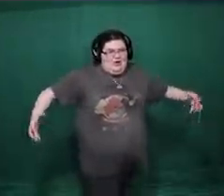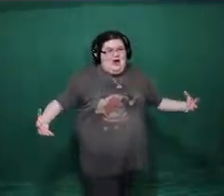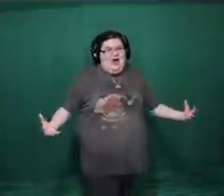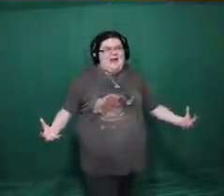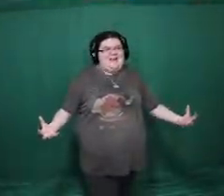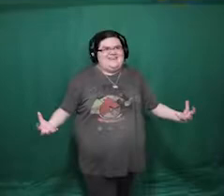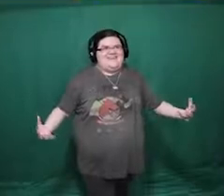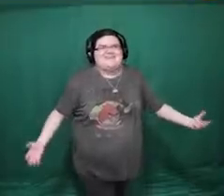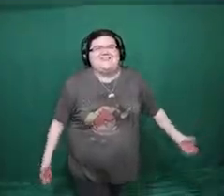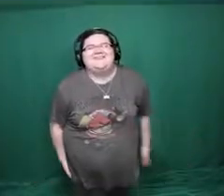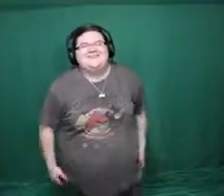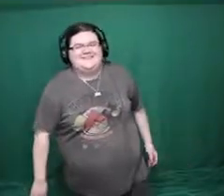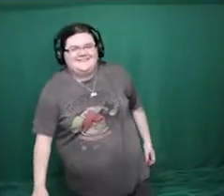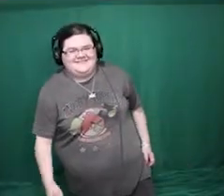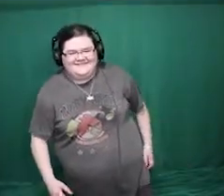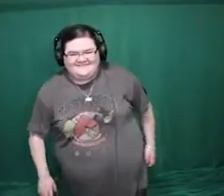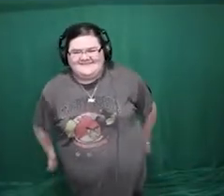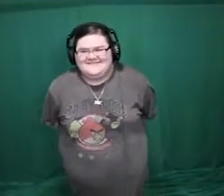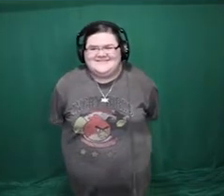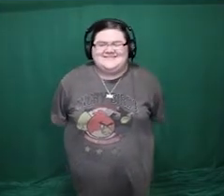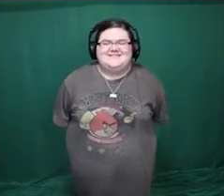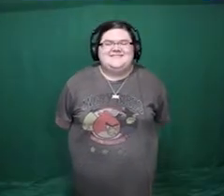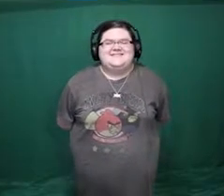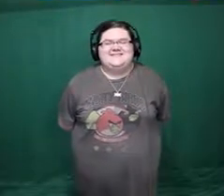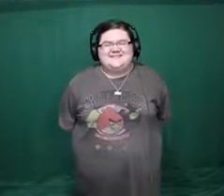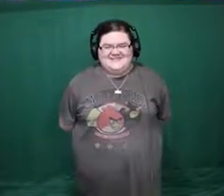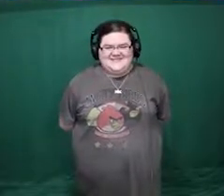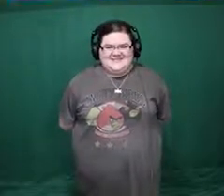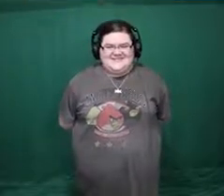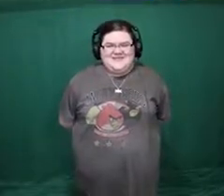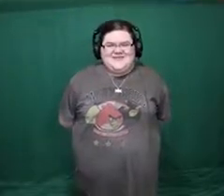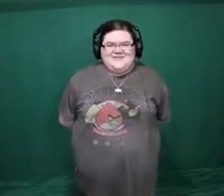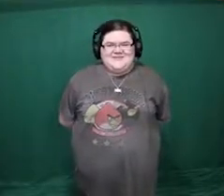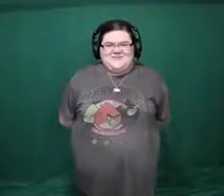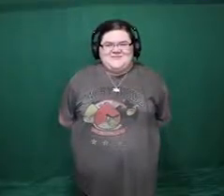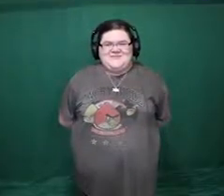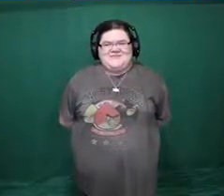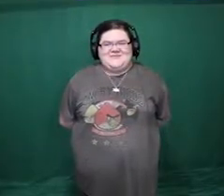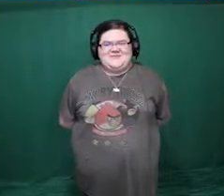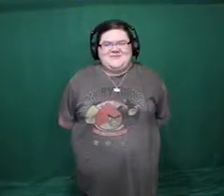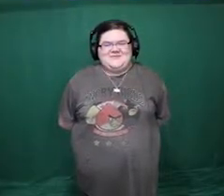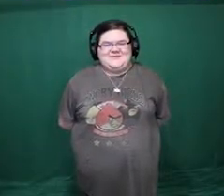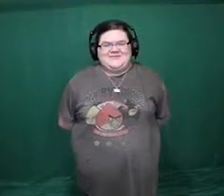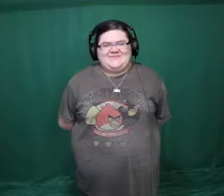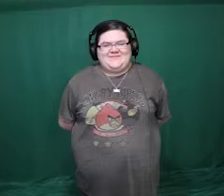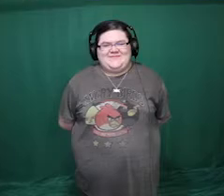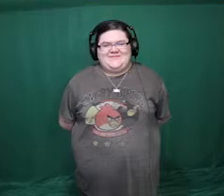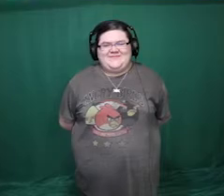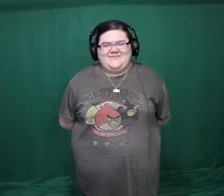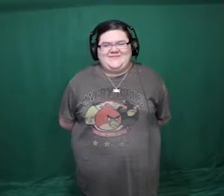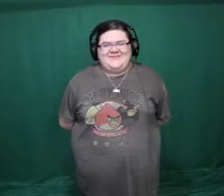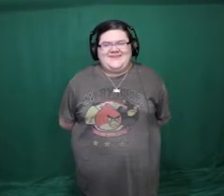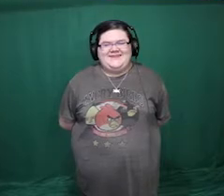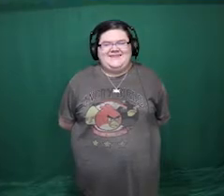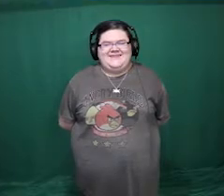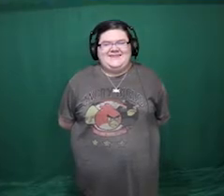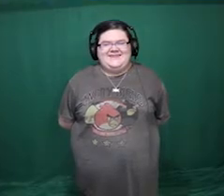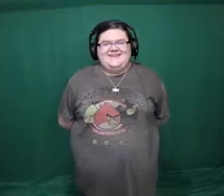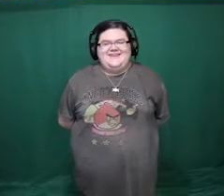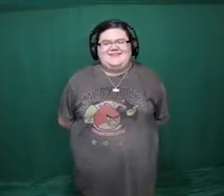Welcome. Yes. Welcome. He already missed the game. So this is make him want to fucking top himself. Right. So.